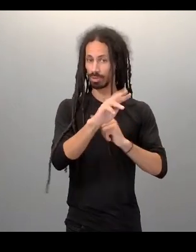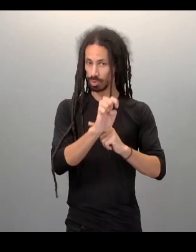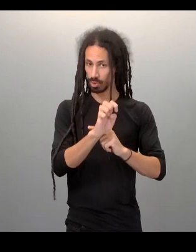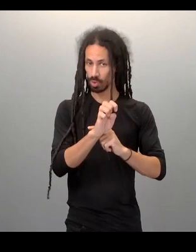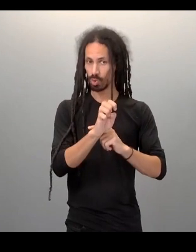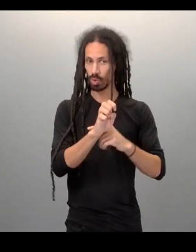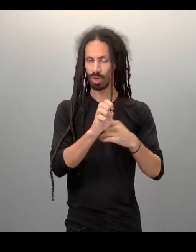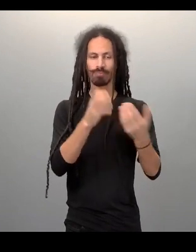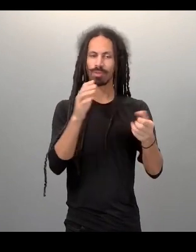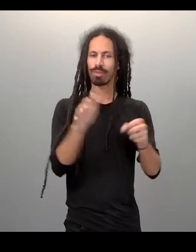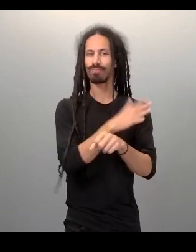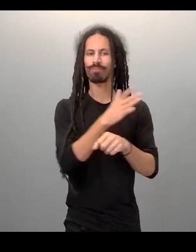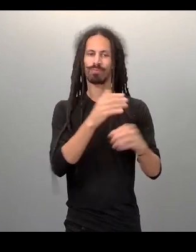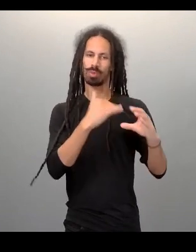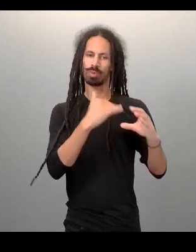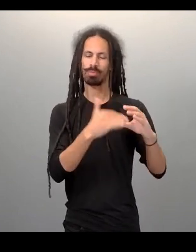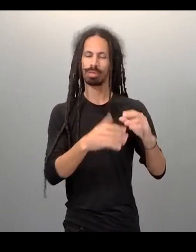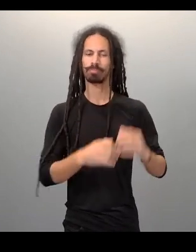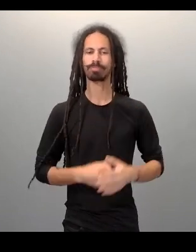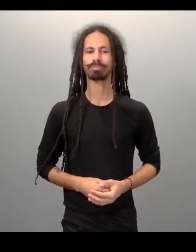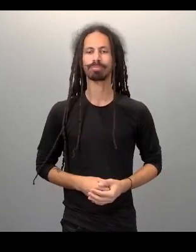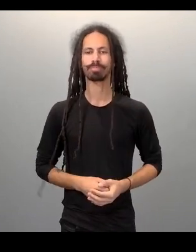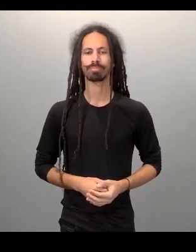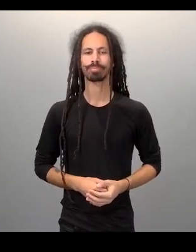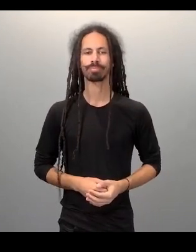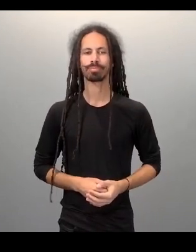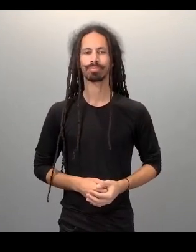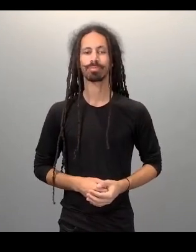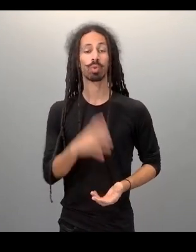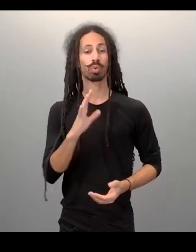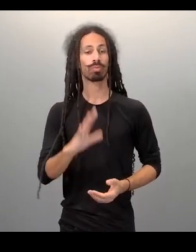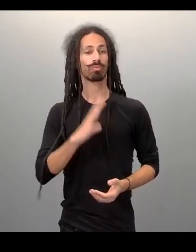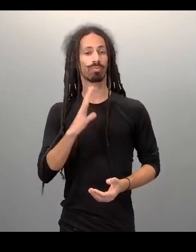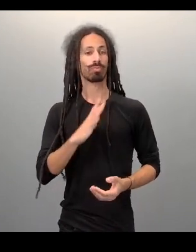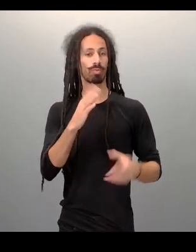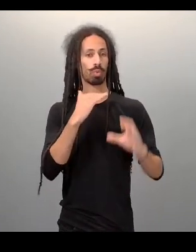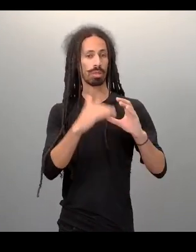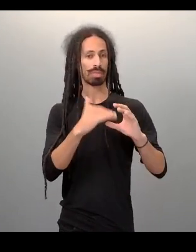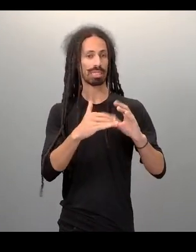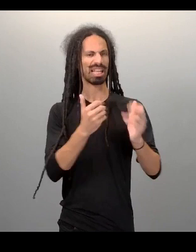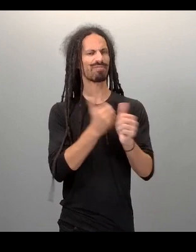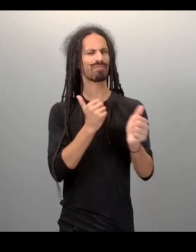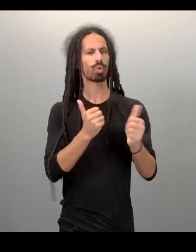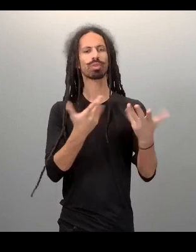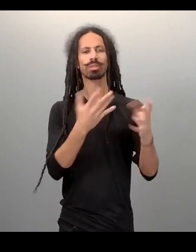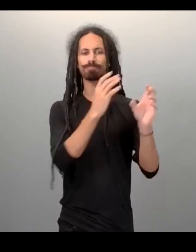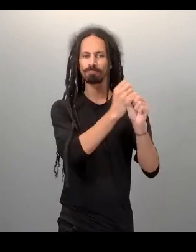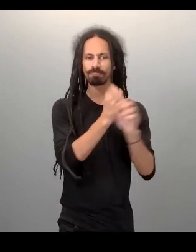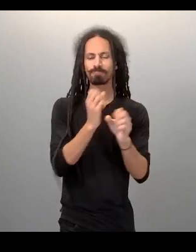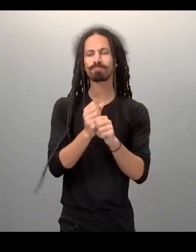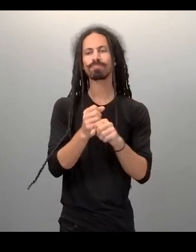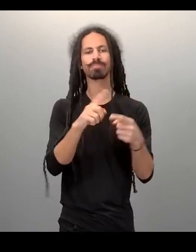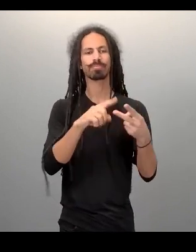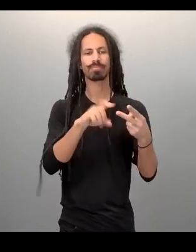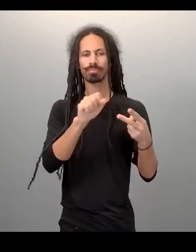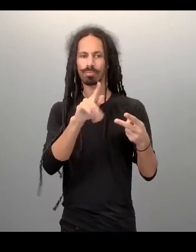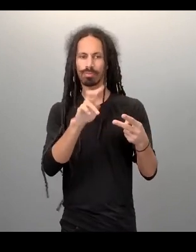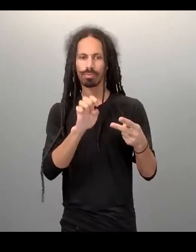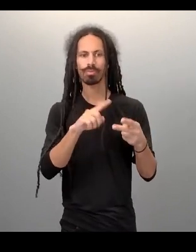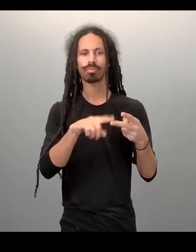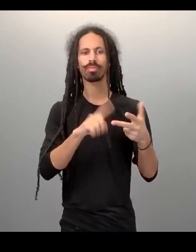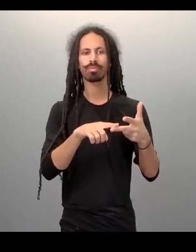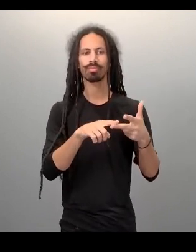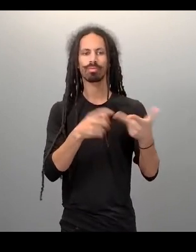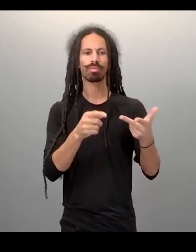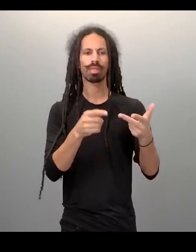emails. So in formal emails, you should avoid abbreviations, slang terms, excessive punctuation,